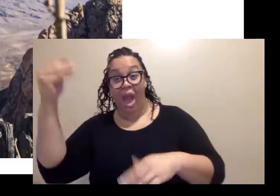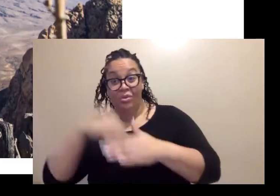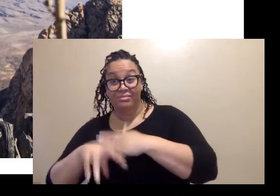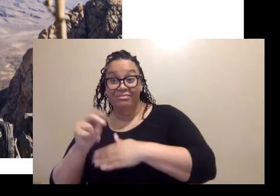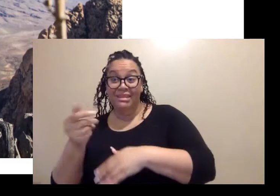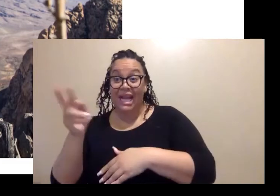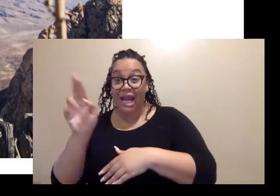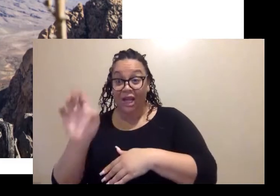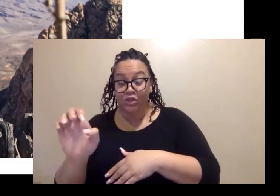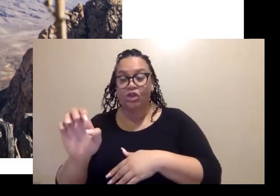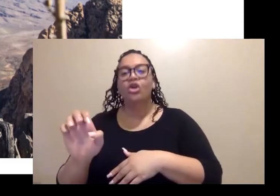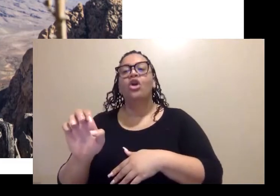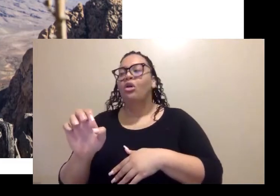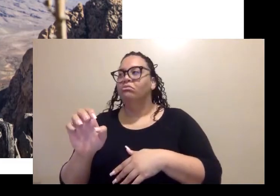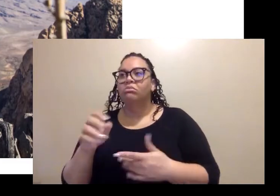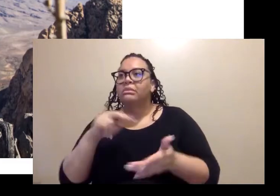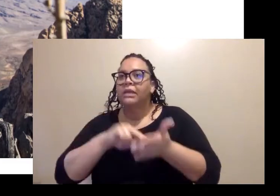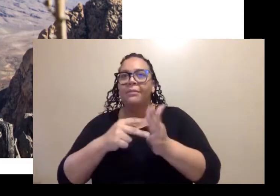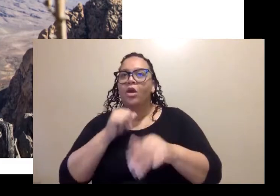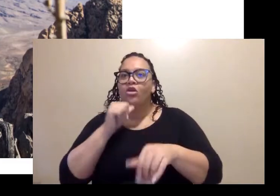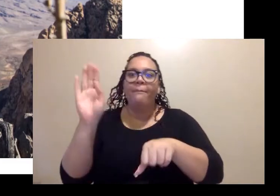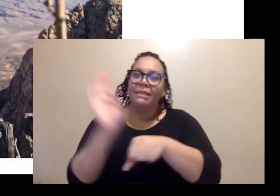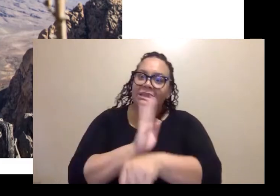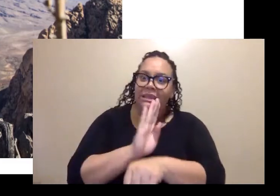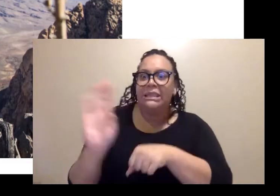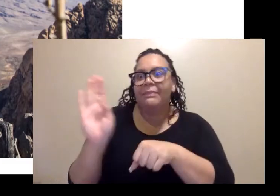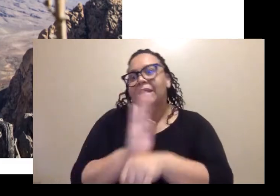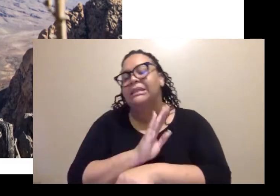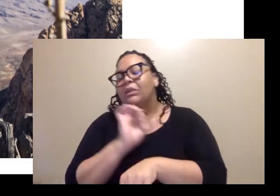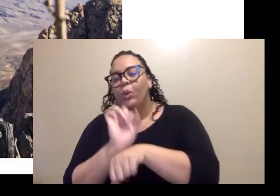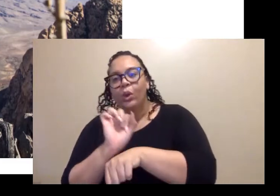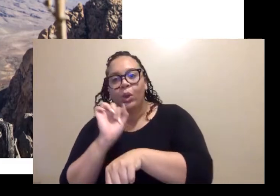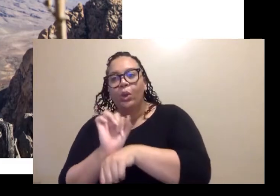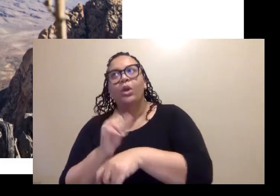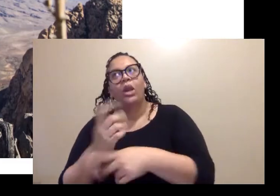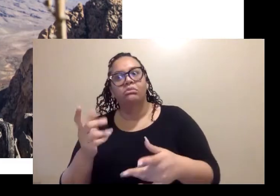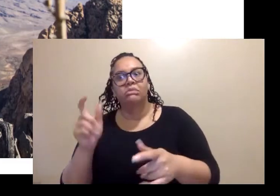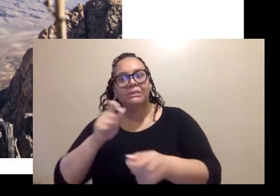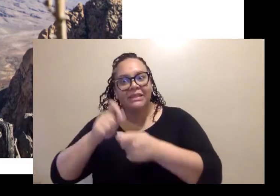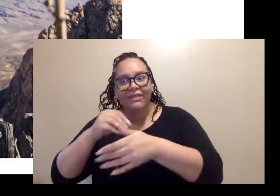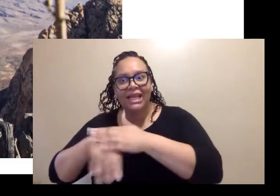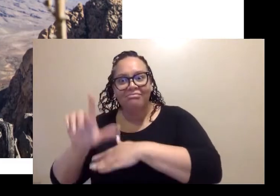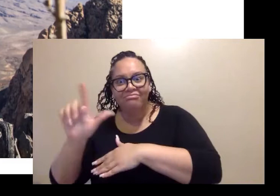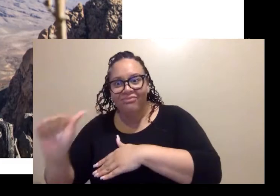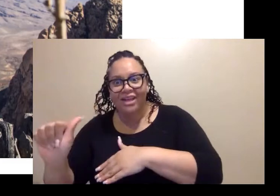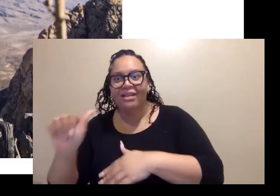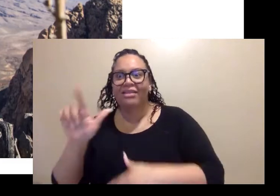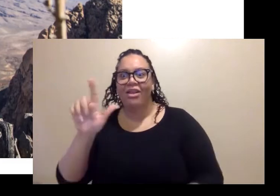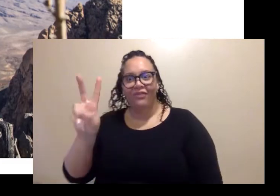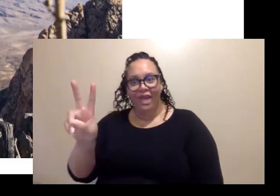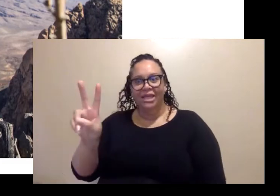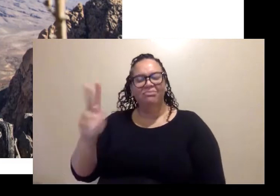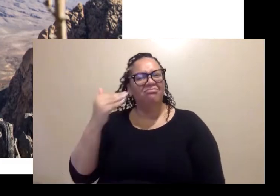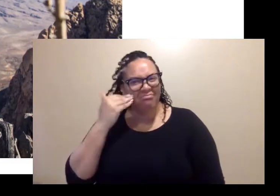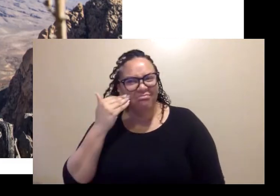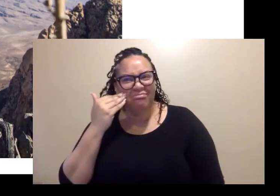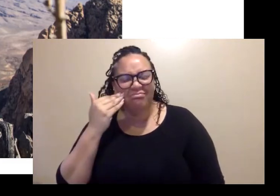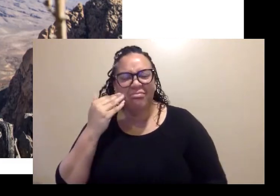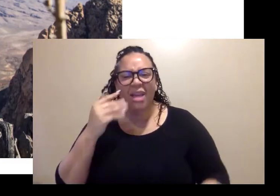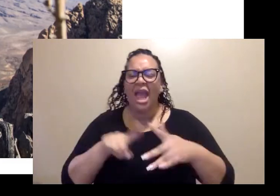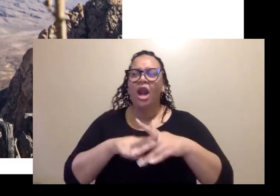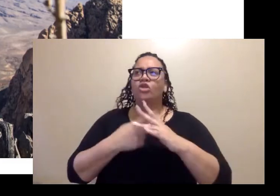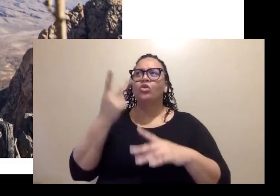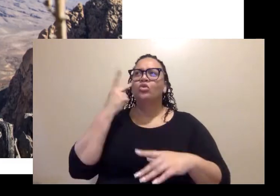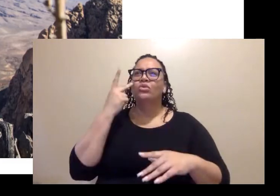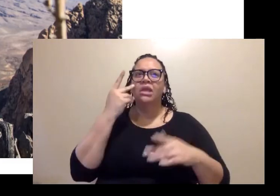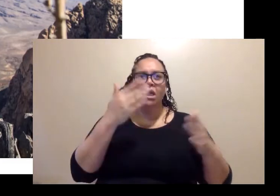in busy work in the city of Vegas, especially in the places that I was in. And so I started to see that shift in so many different